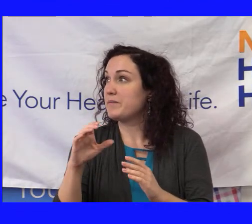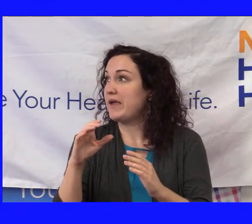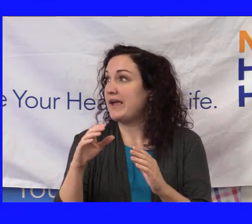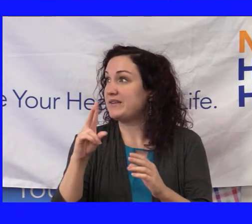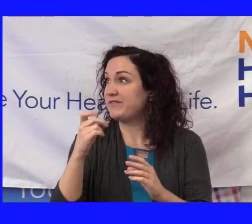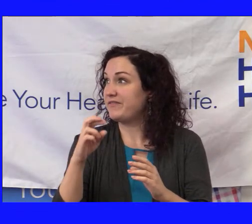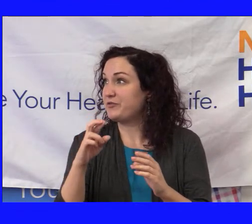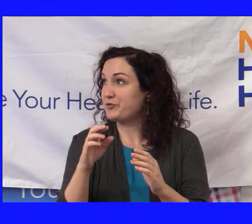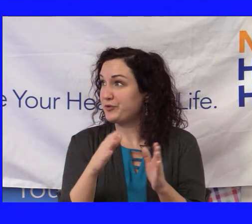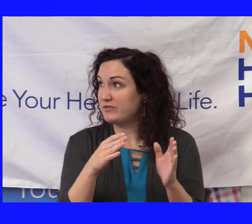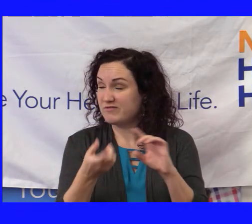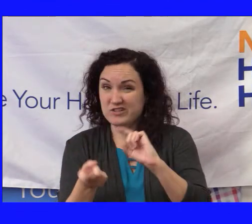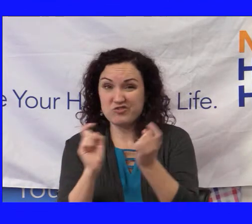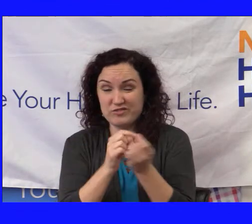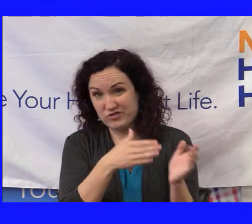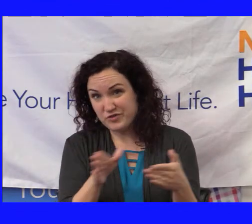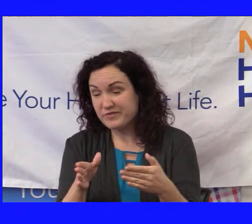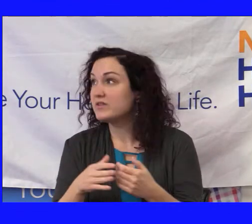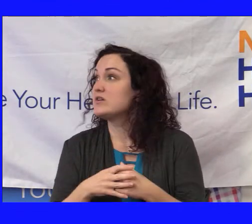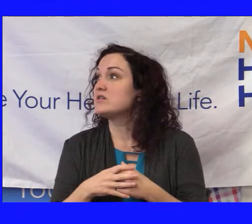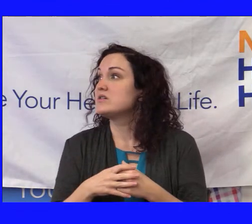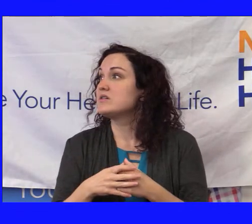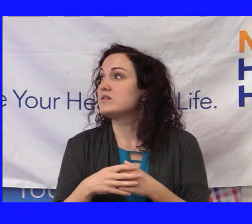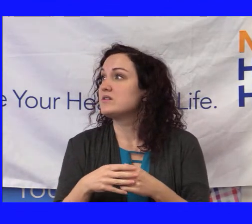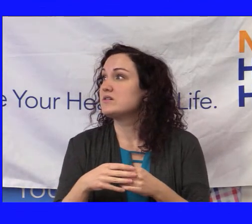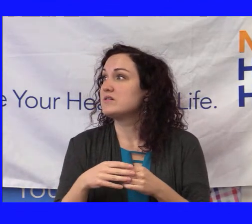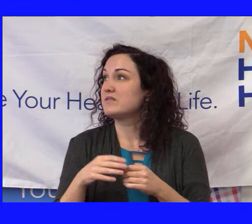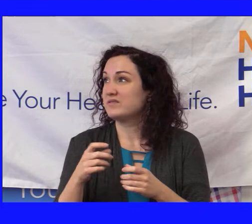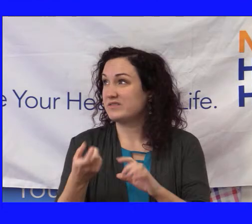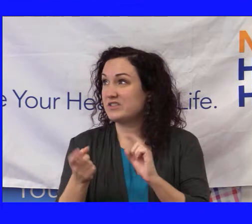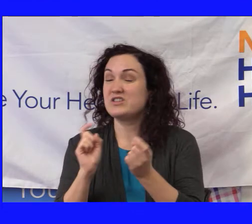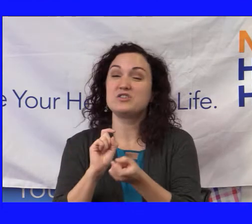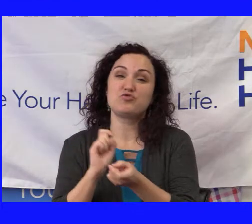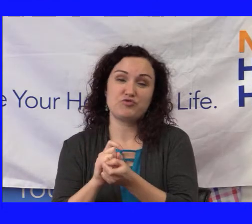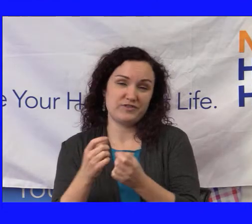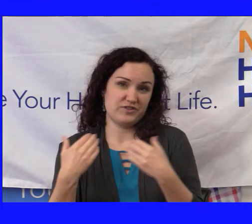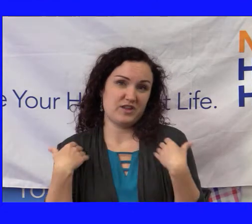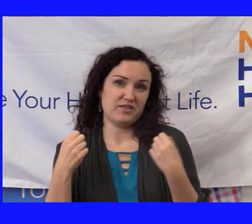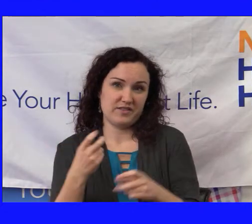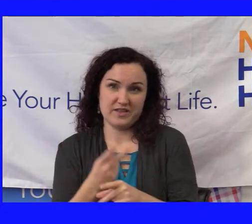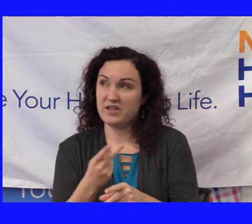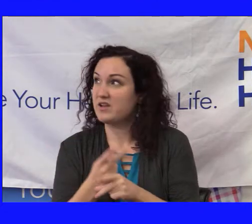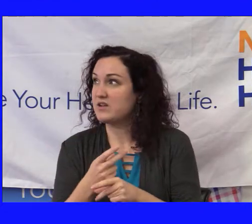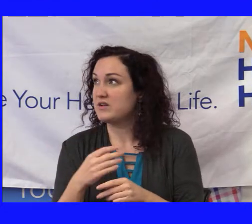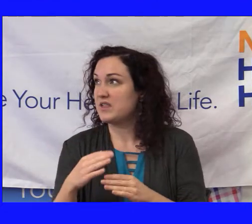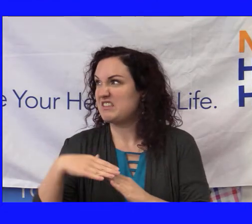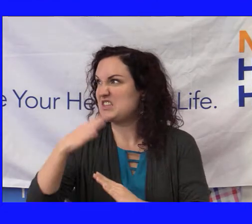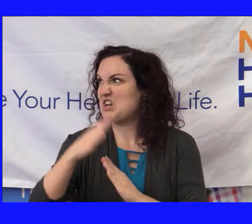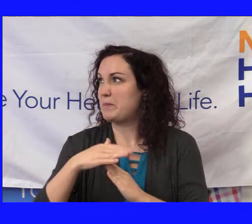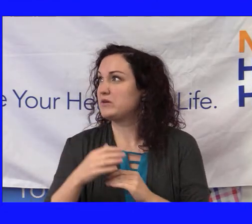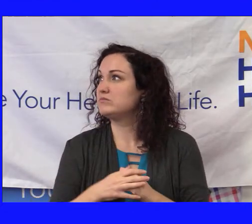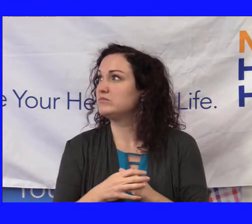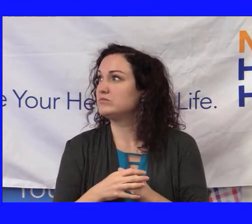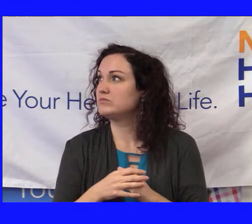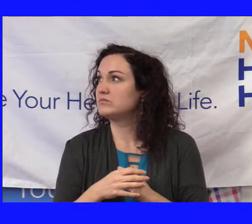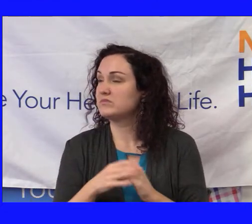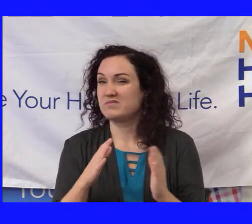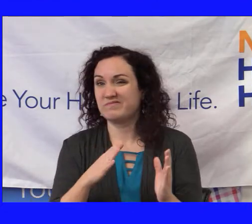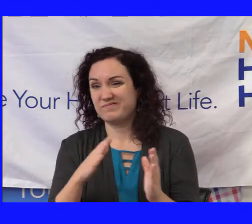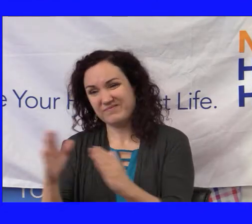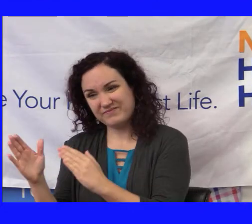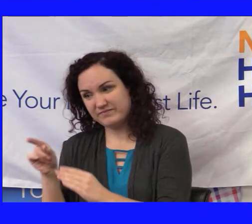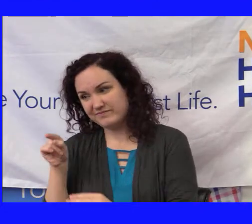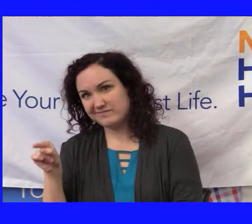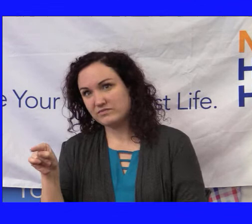change, those that are switching from and switching to, and again, Change Healthcare continues to lead in that arena. And the one